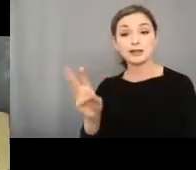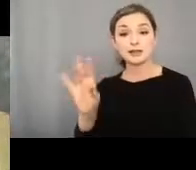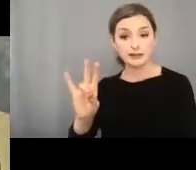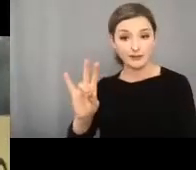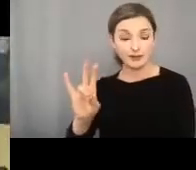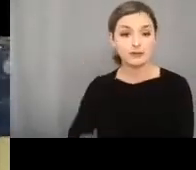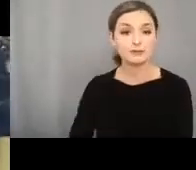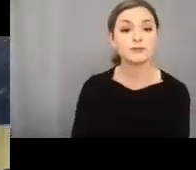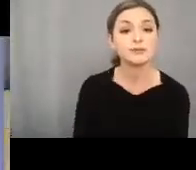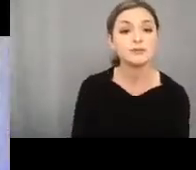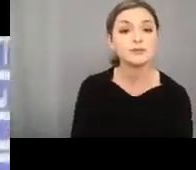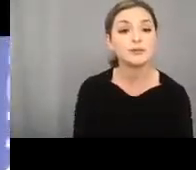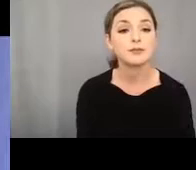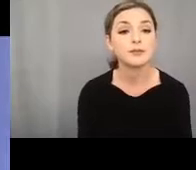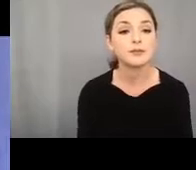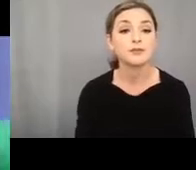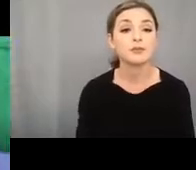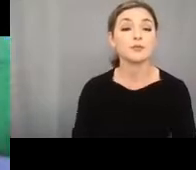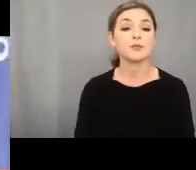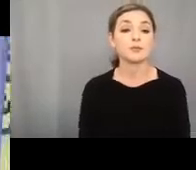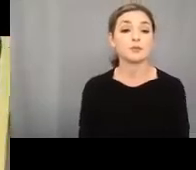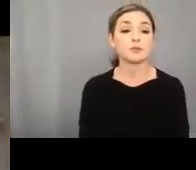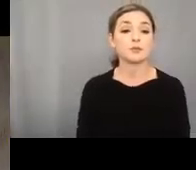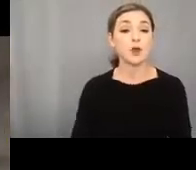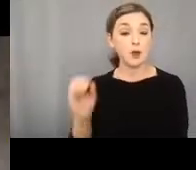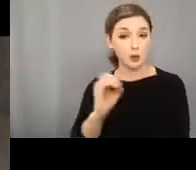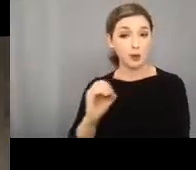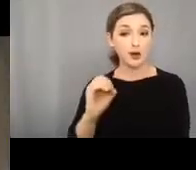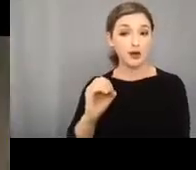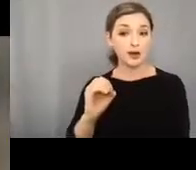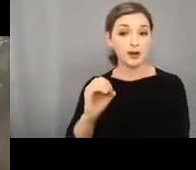Oregon lost to Colorado 17-13.